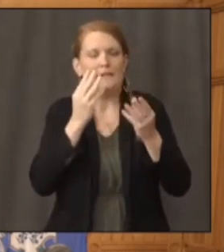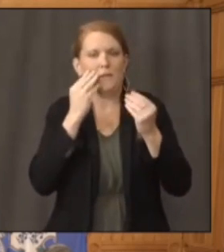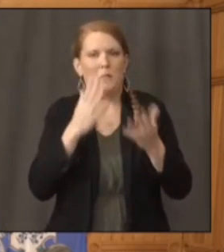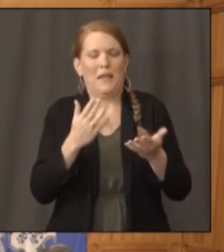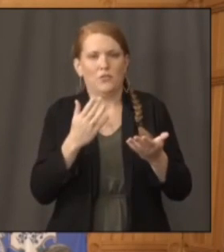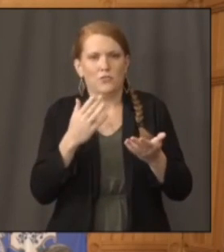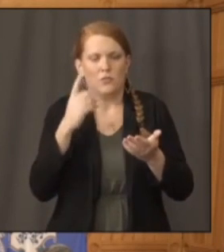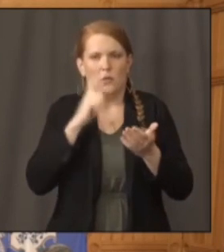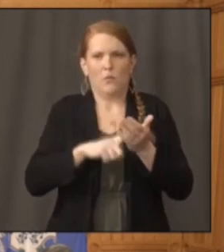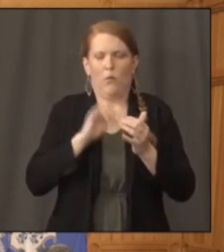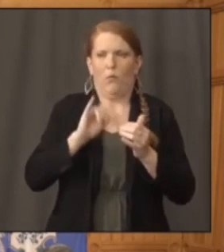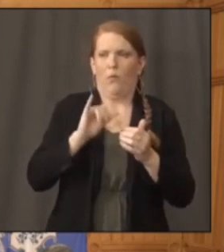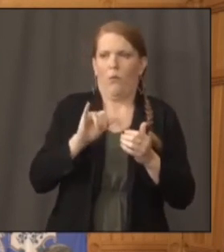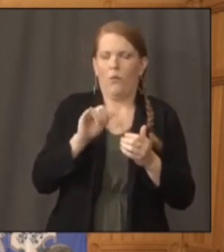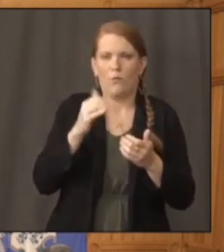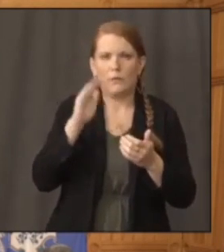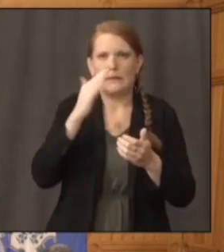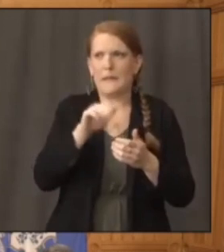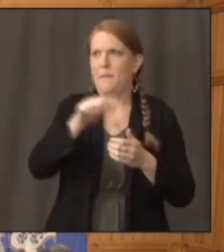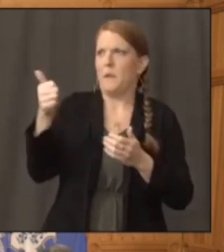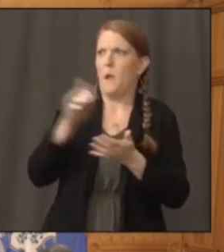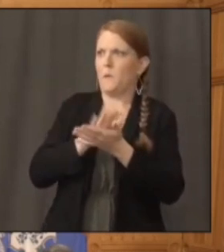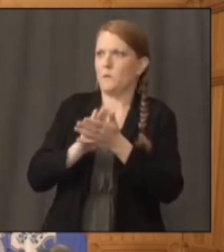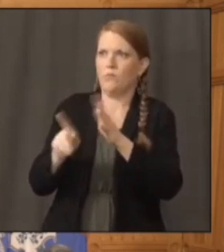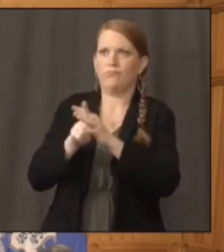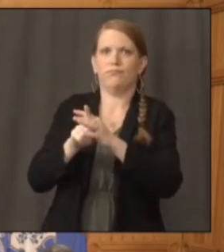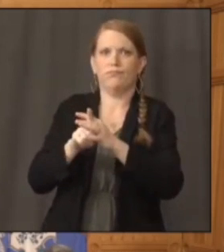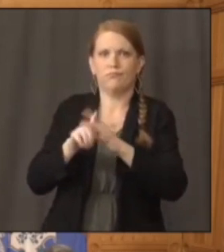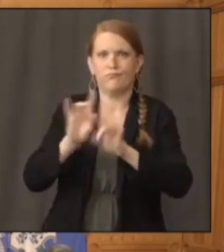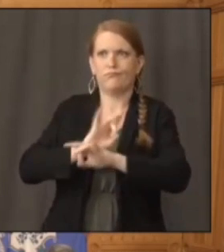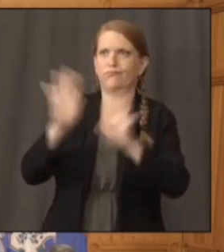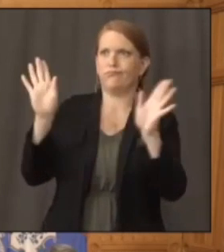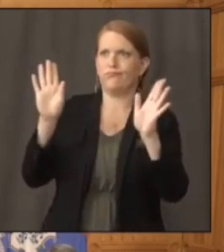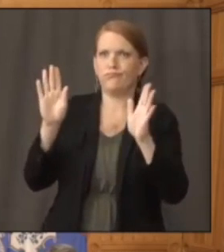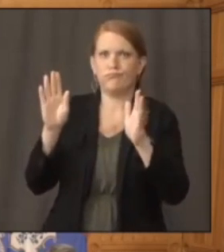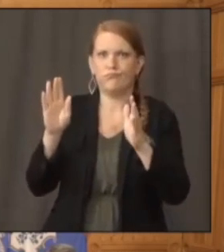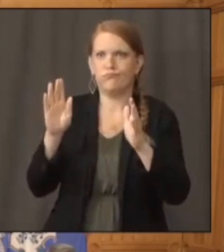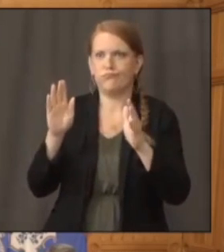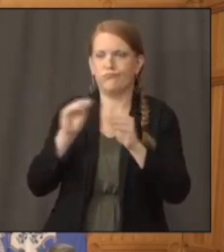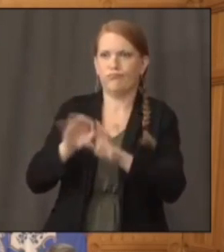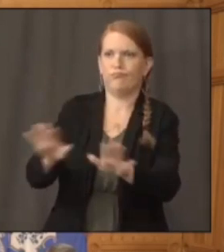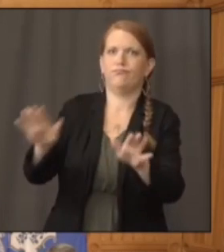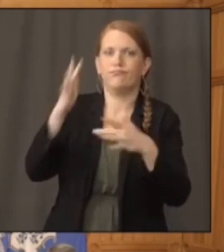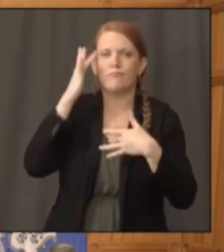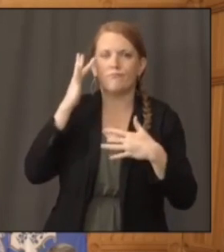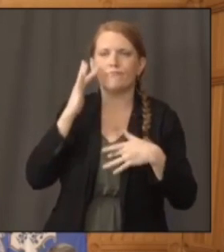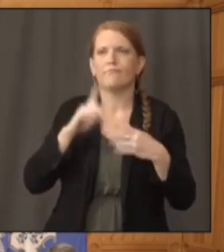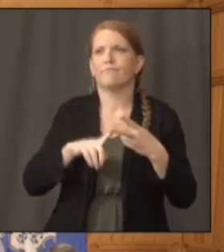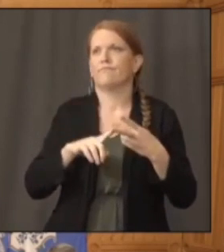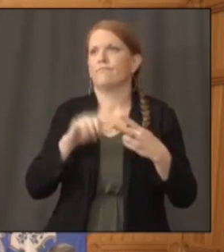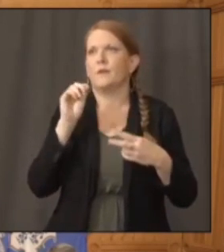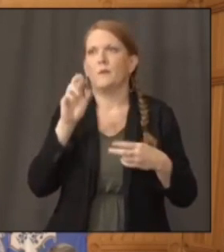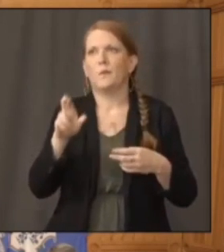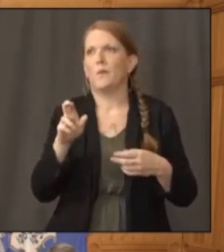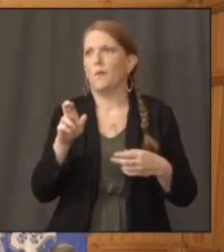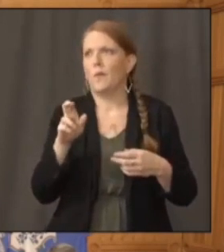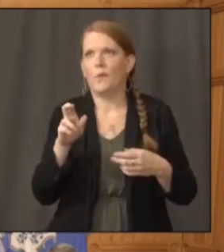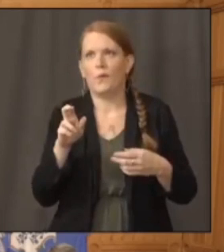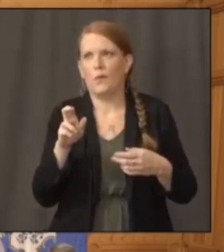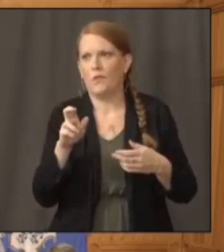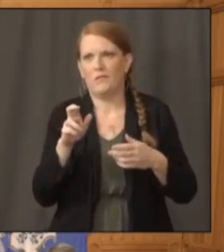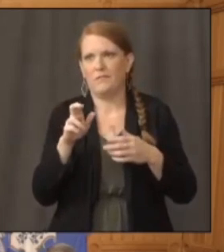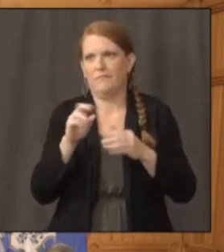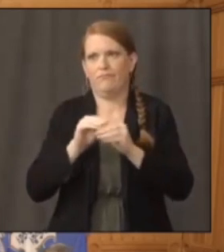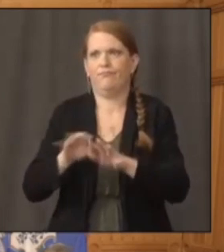another school that's having this major crisis, whether it's 1,000 students or hundreds and hundreds of students